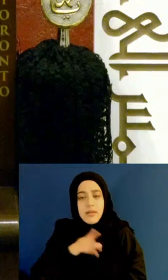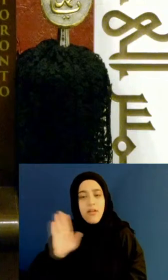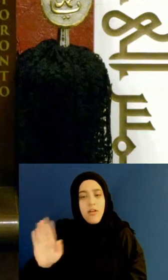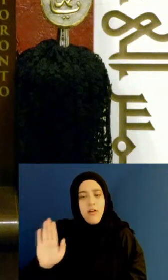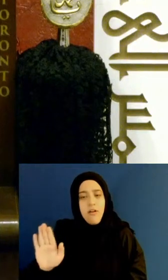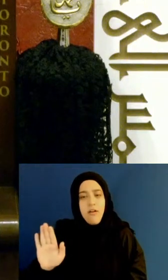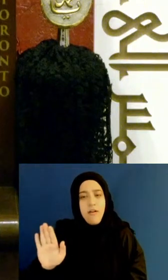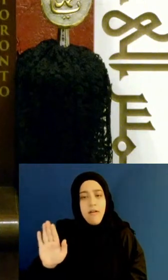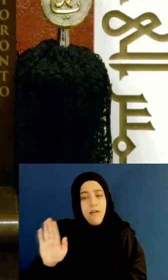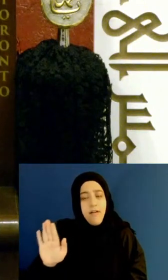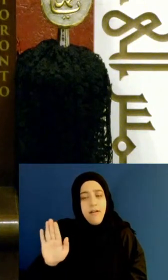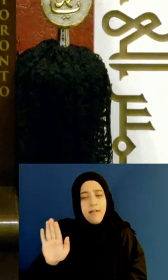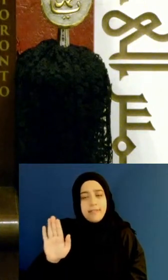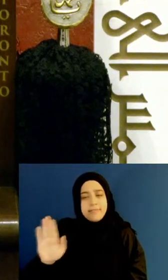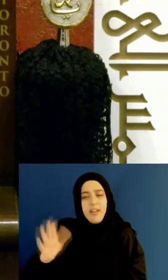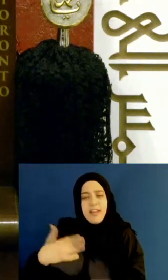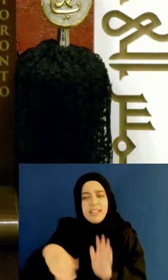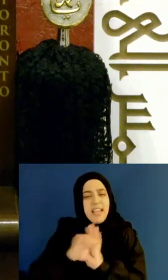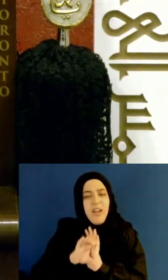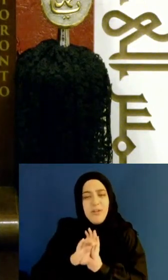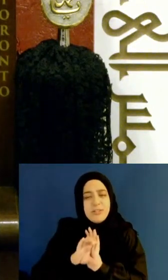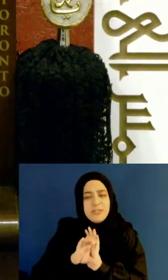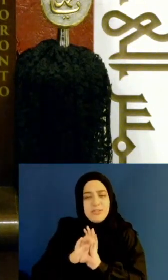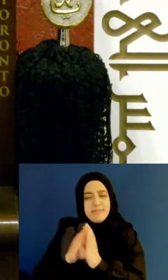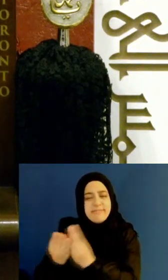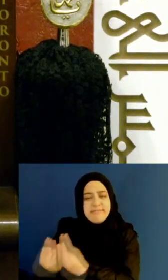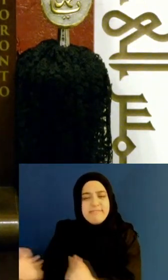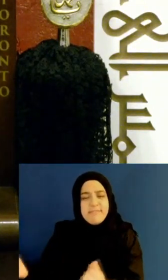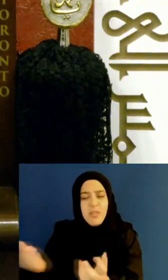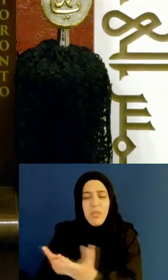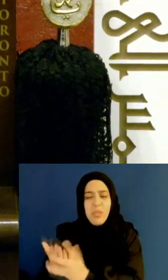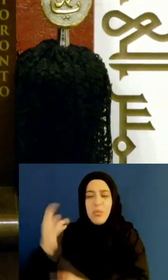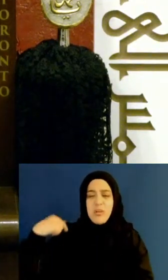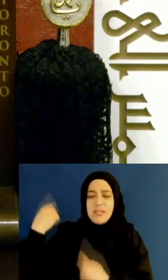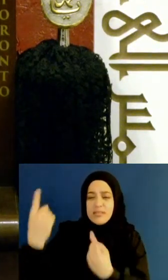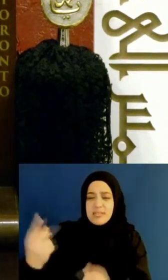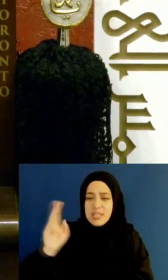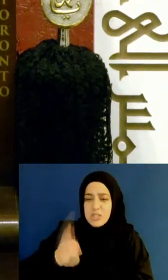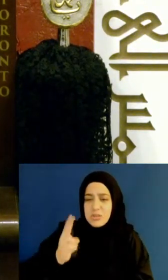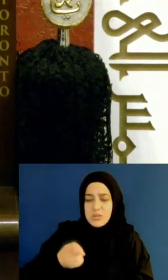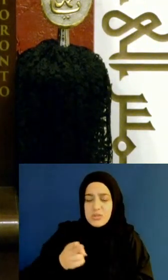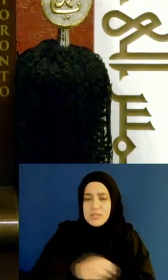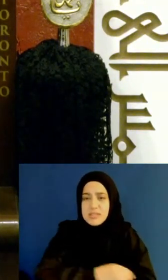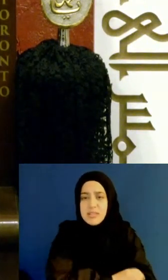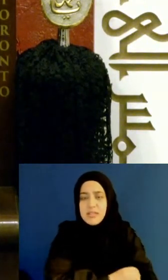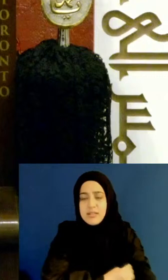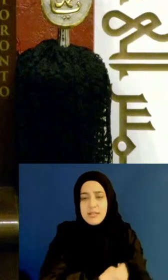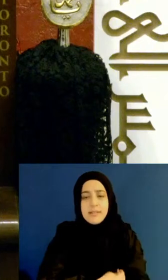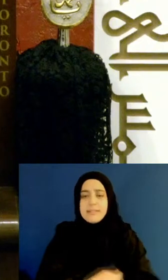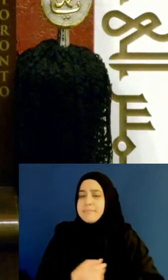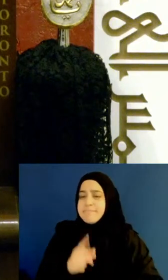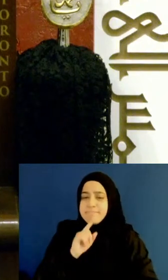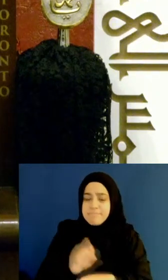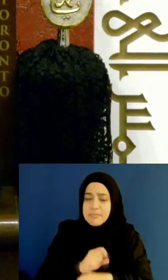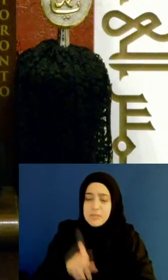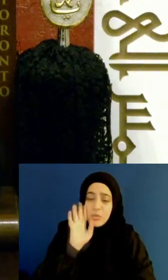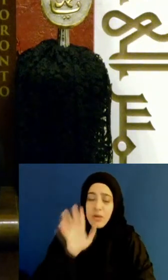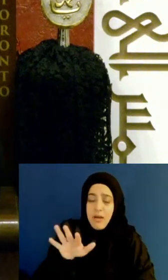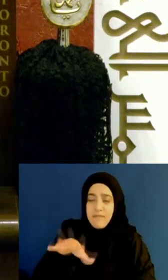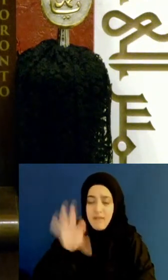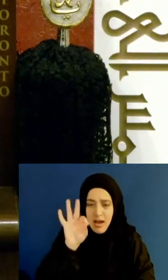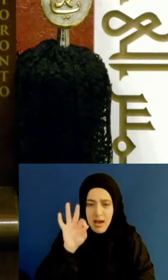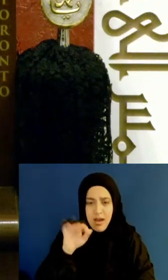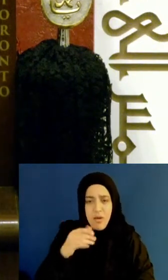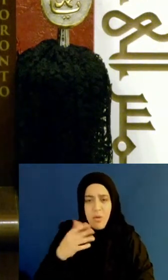throughout history. And you find that even in present-day Hijaz, whatever little remembrance there was of Rasulullah, even that